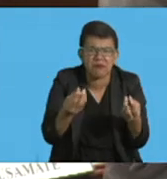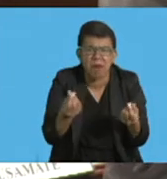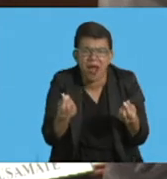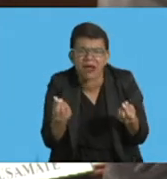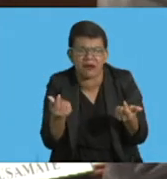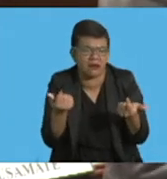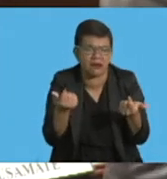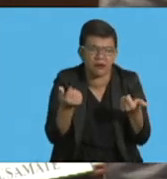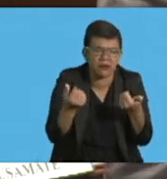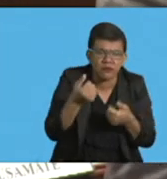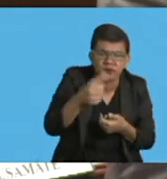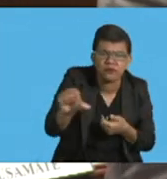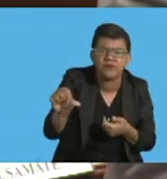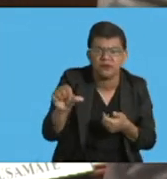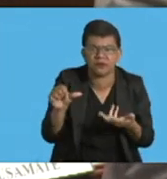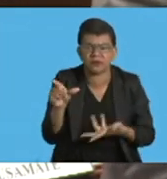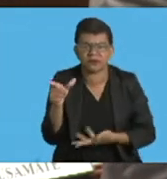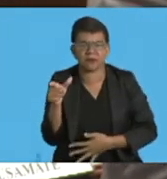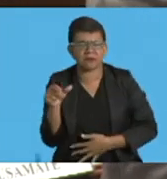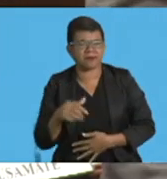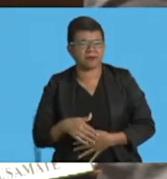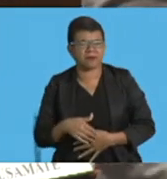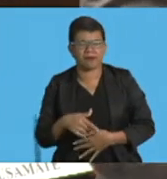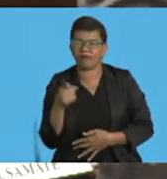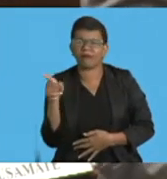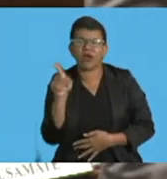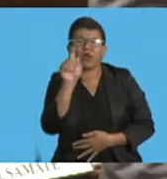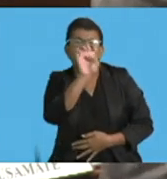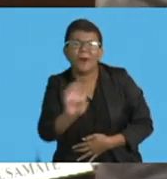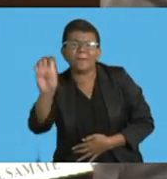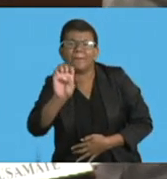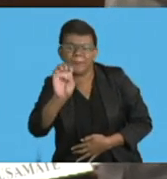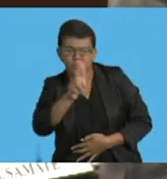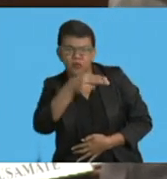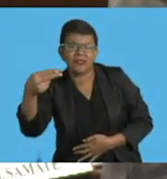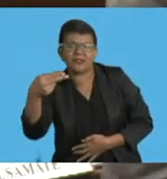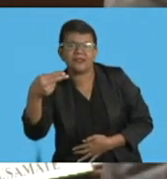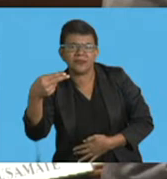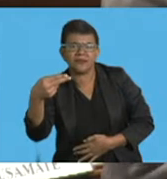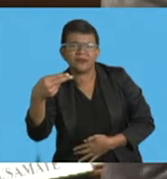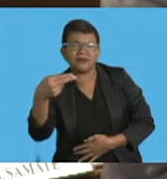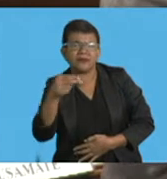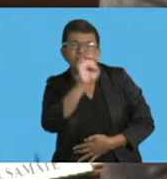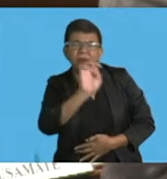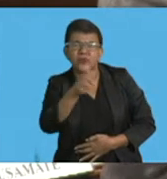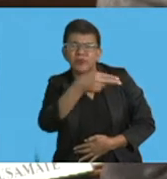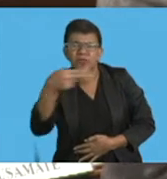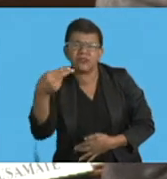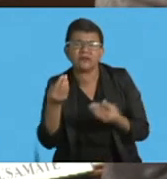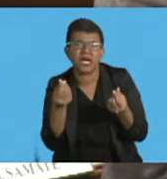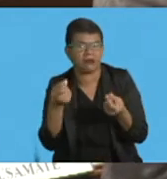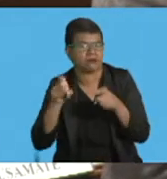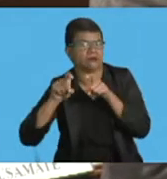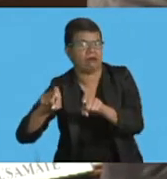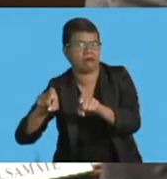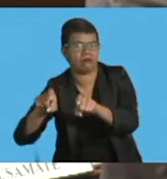there's now, of course, the deadlock remains over no deal Brexit or a deal with Brexit. And again, it has a huge impact on the